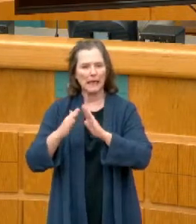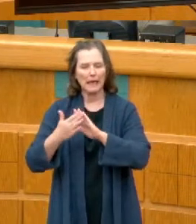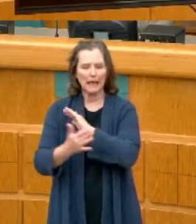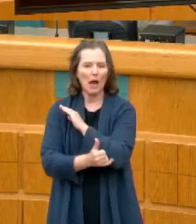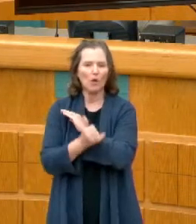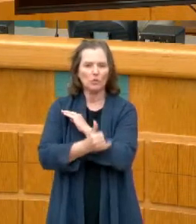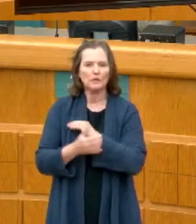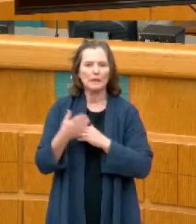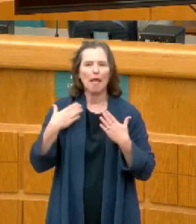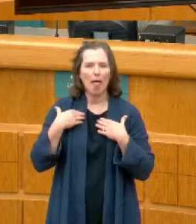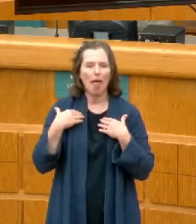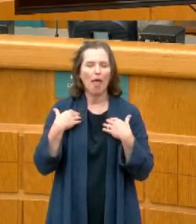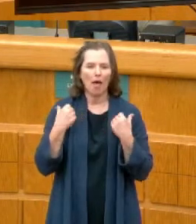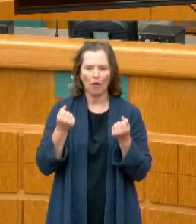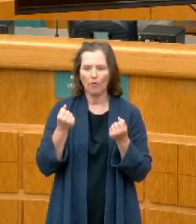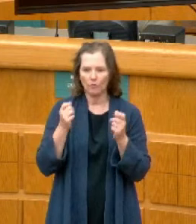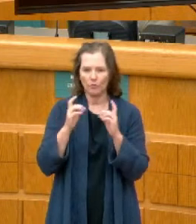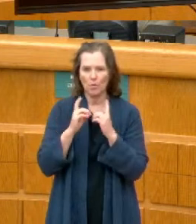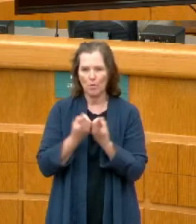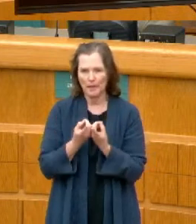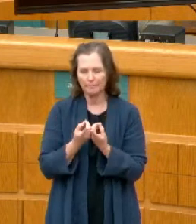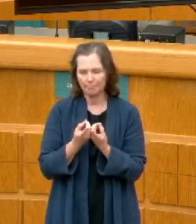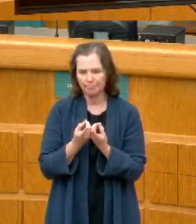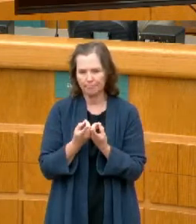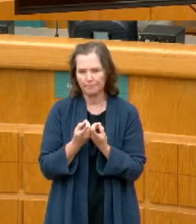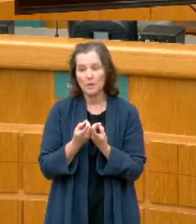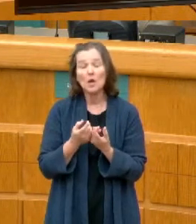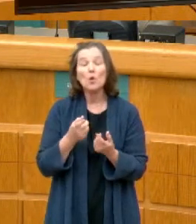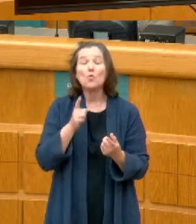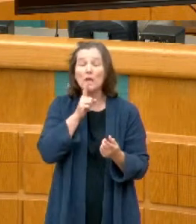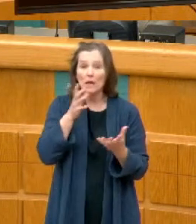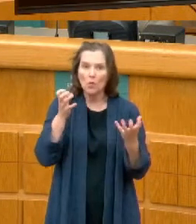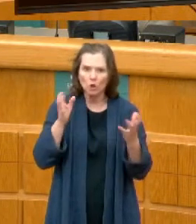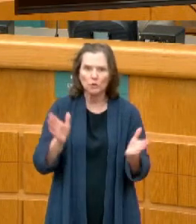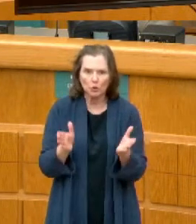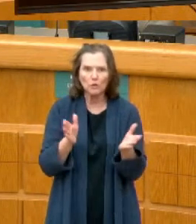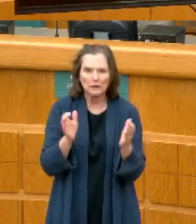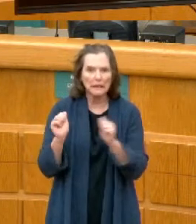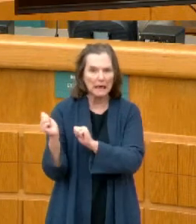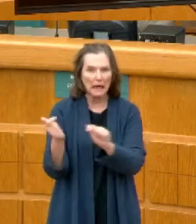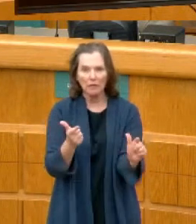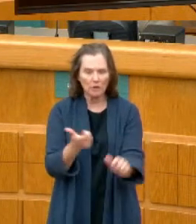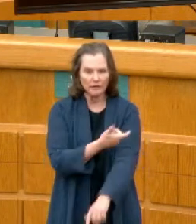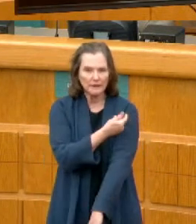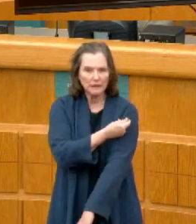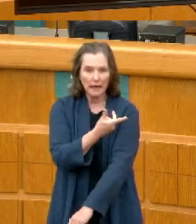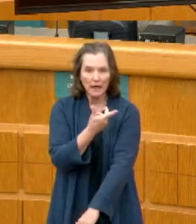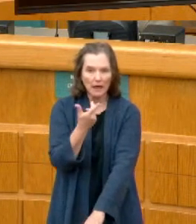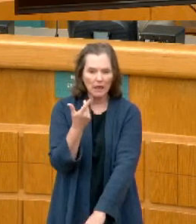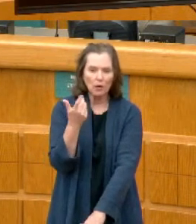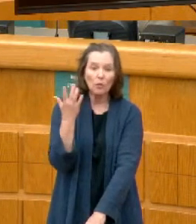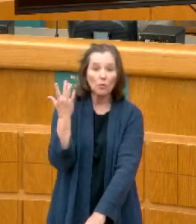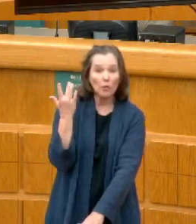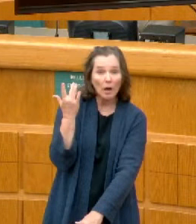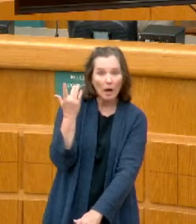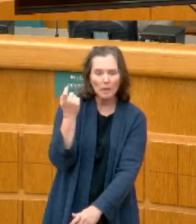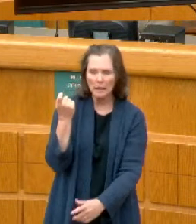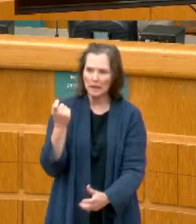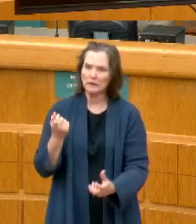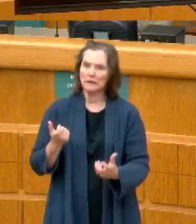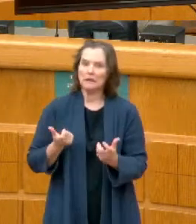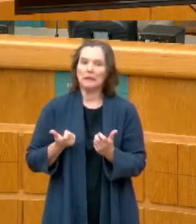to make sure that everyone knows not only the urgency to a great degree as of lately